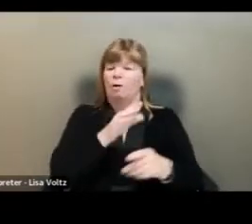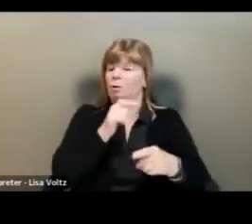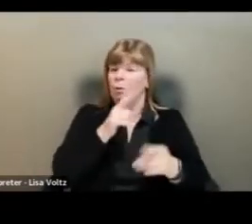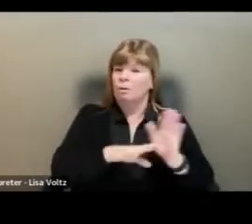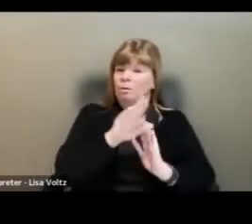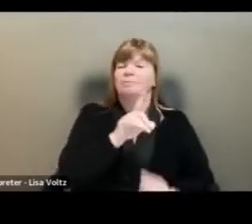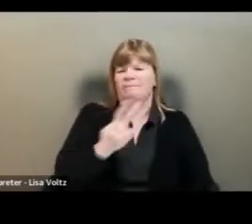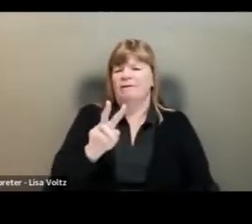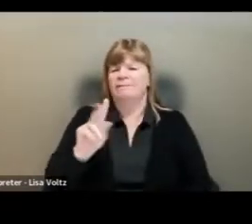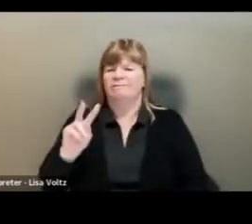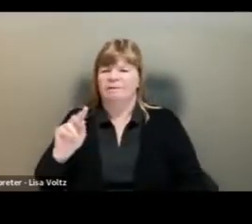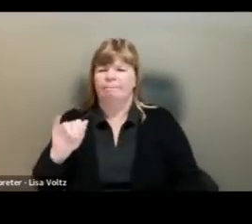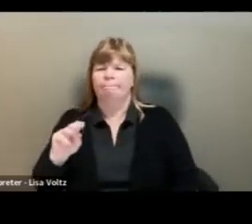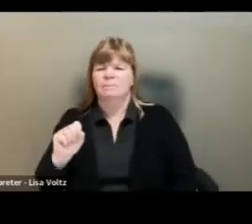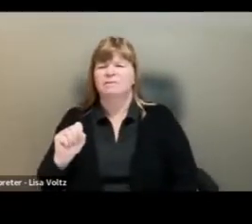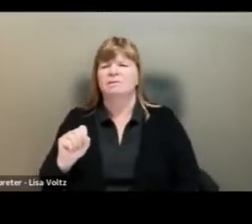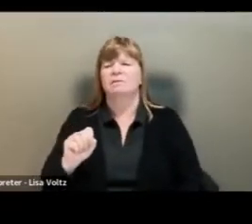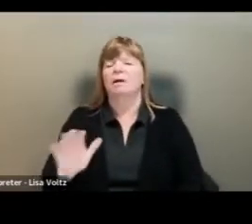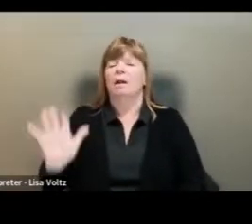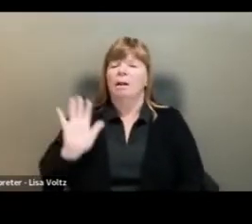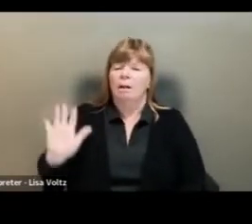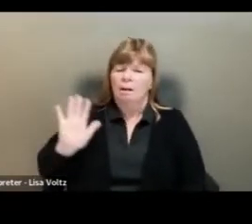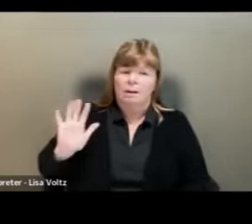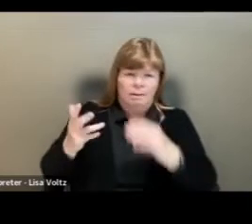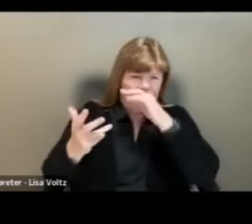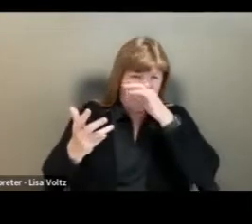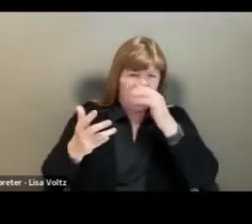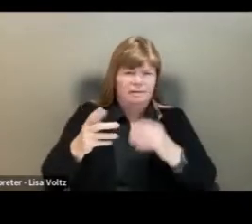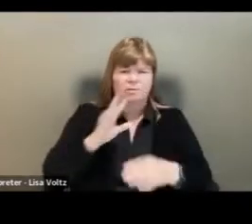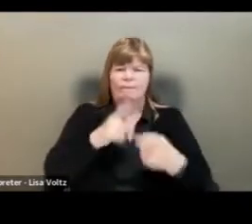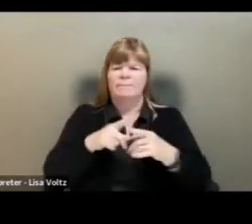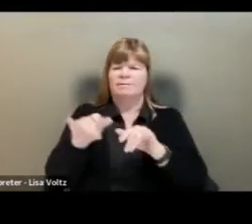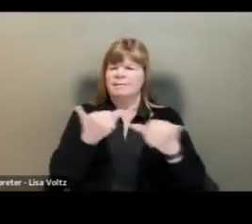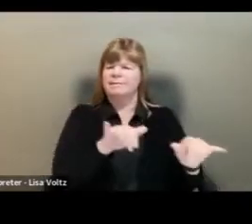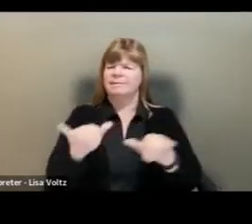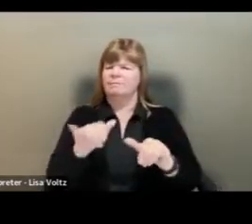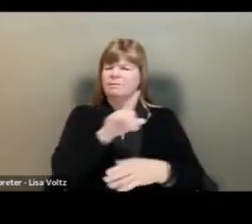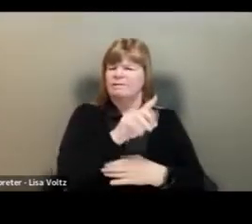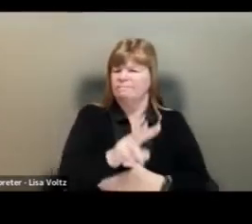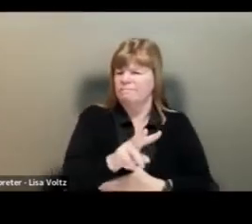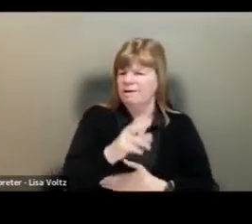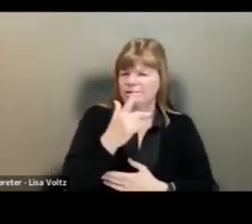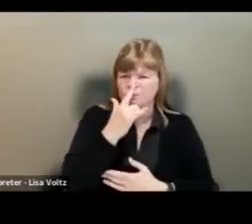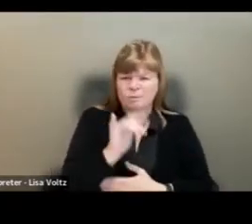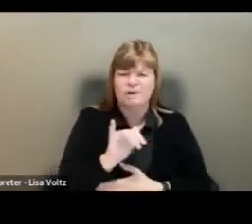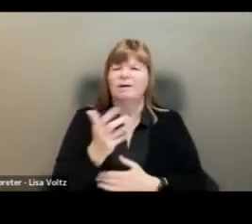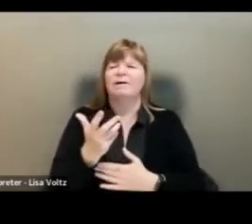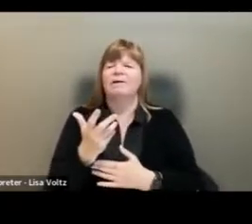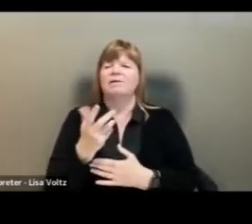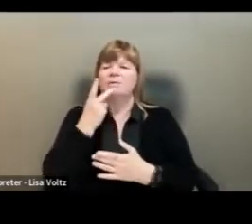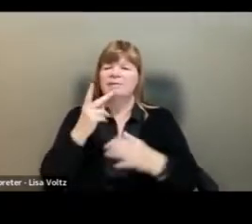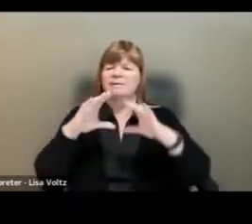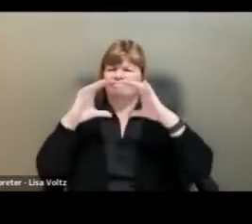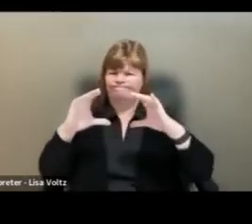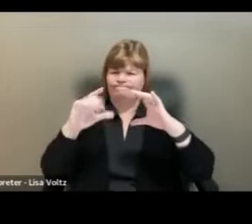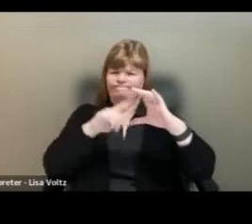victims many, many years ago, just talking about the similarities of what domestic violence is and look like. So we see there it's a